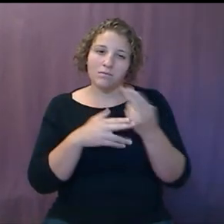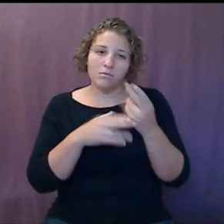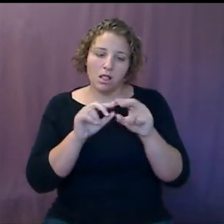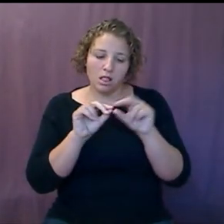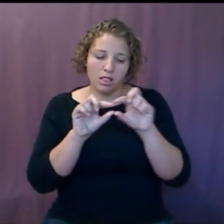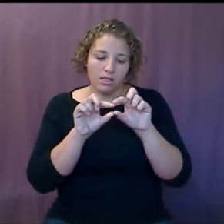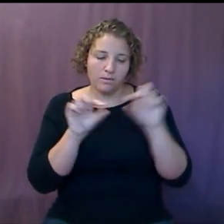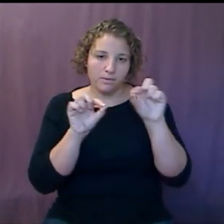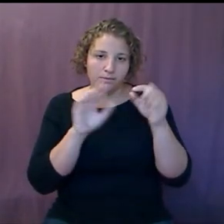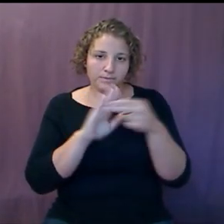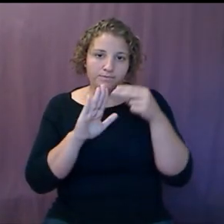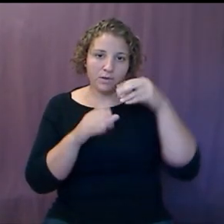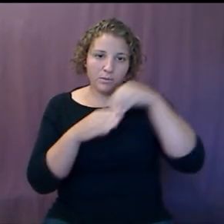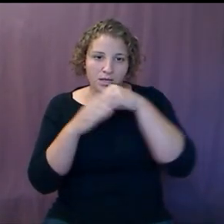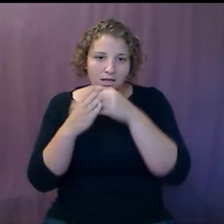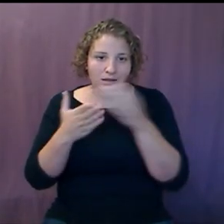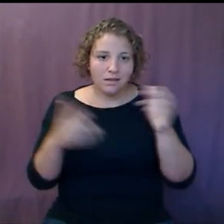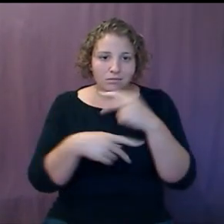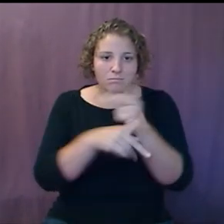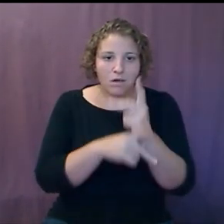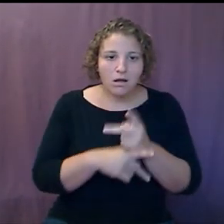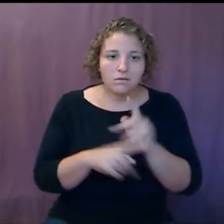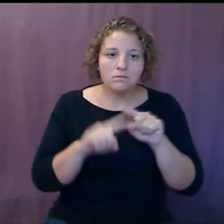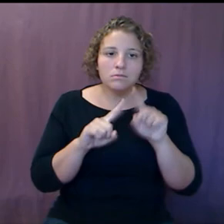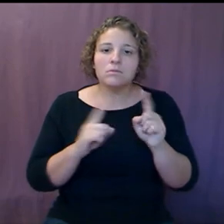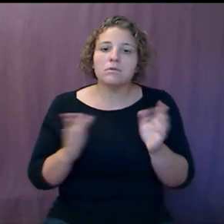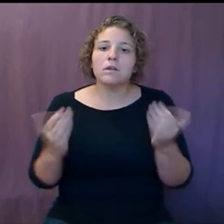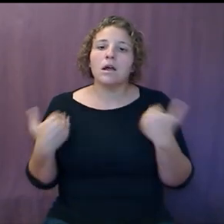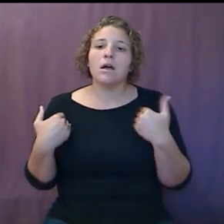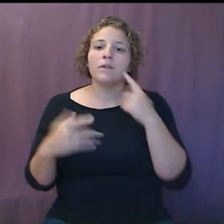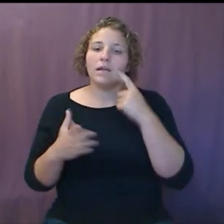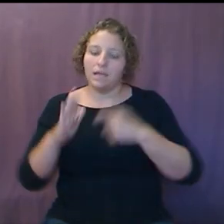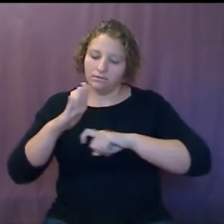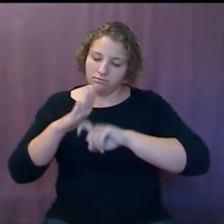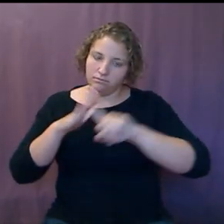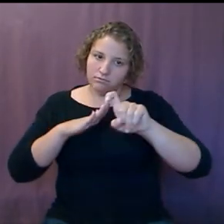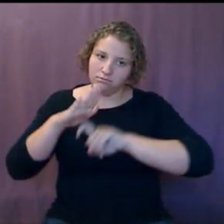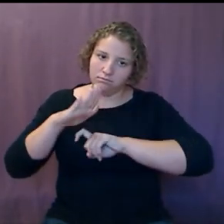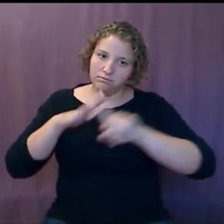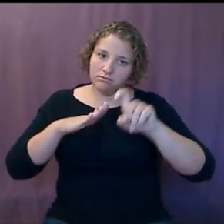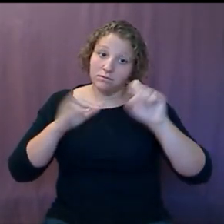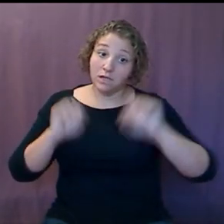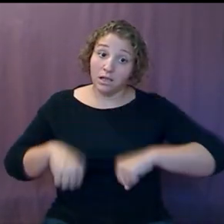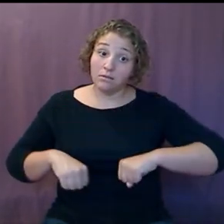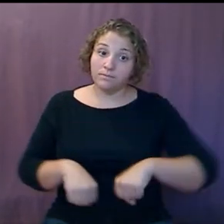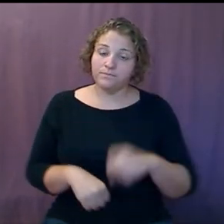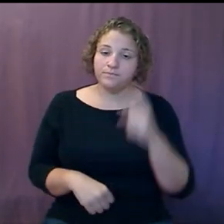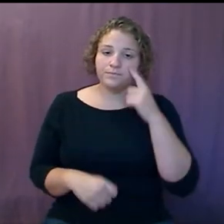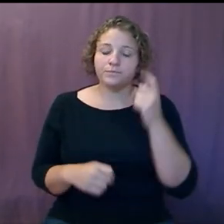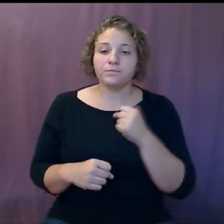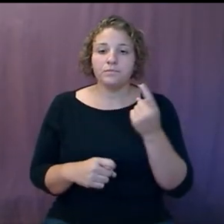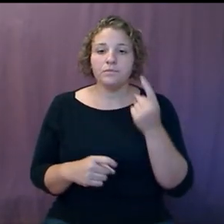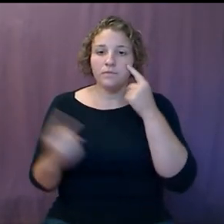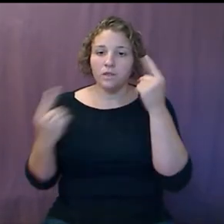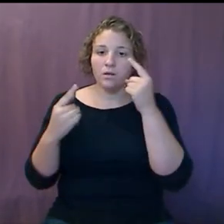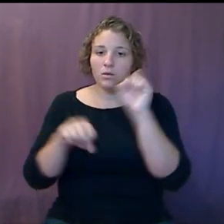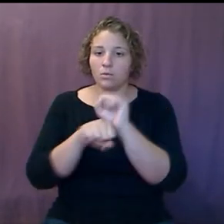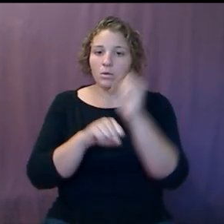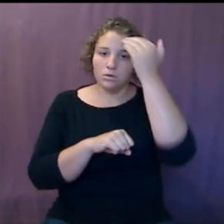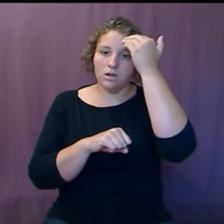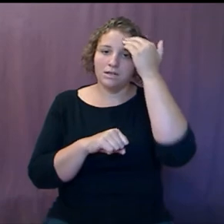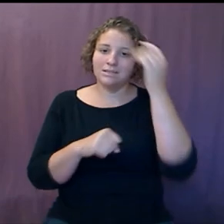they put it in products they put it in all kinds of stuff and it is able to be scanned and probably the best way to consider it from a from a working man's knowledge is